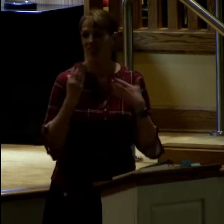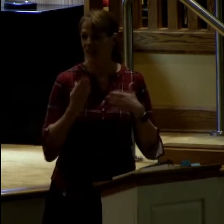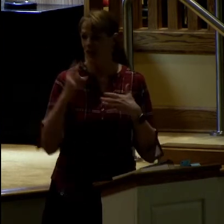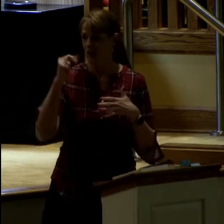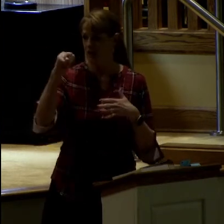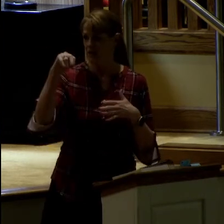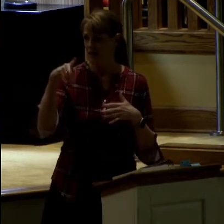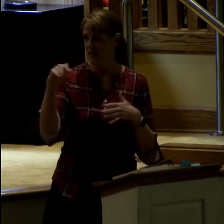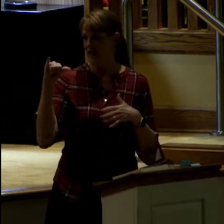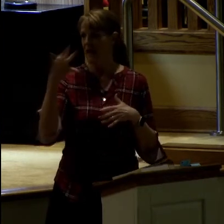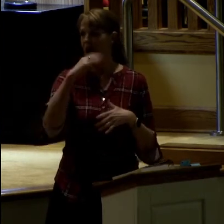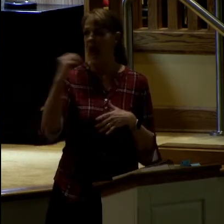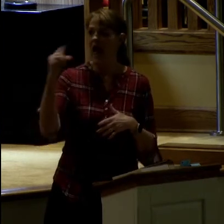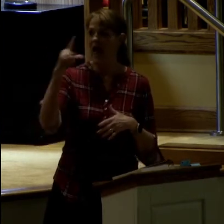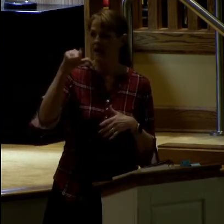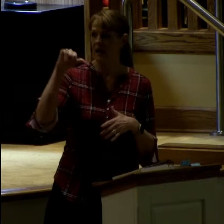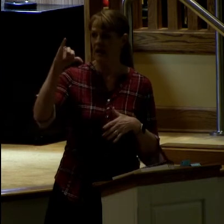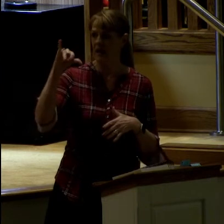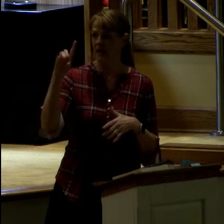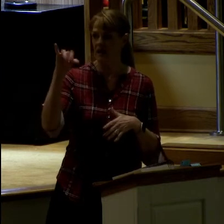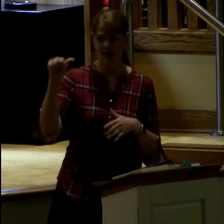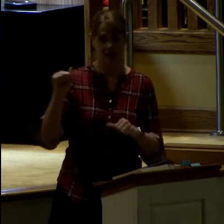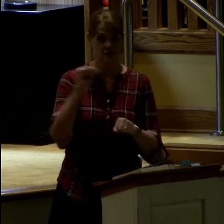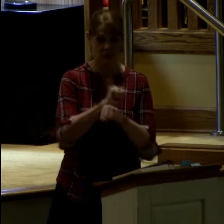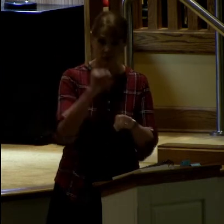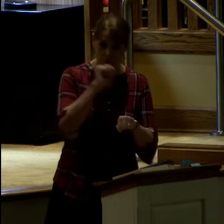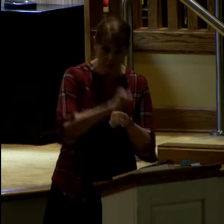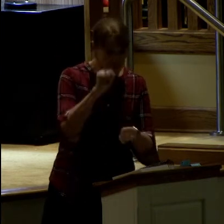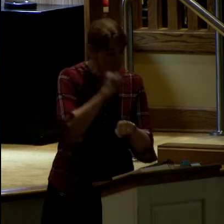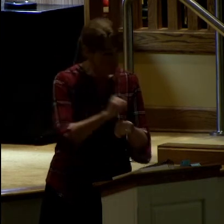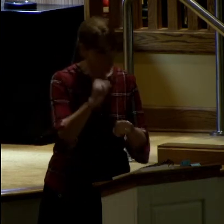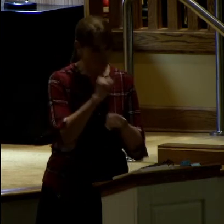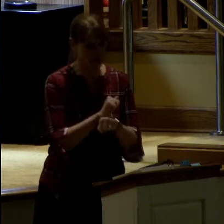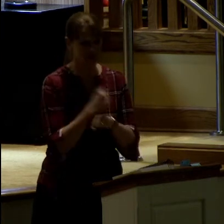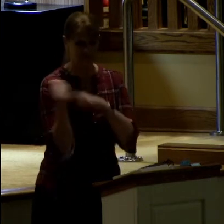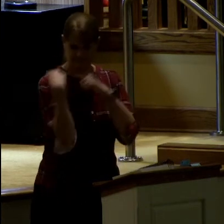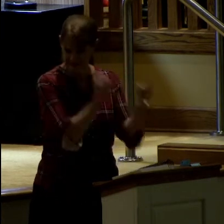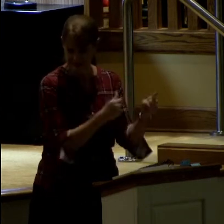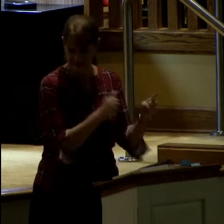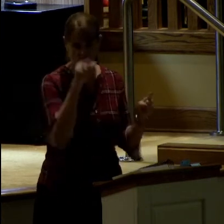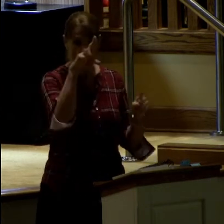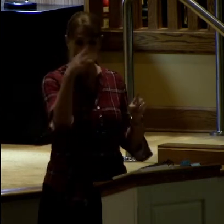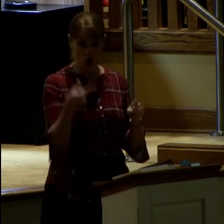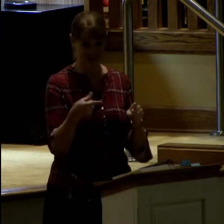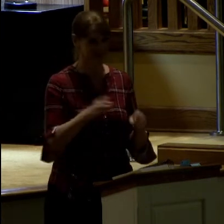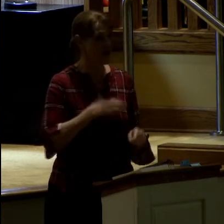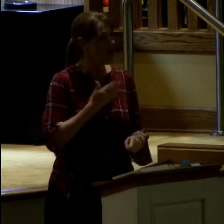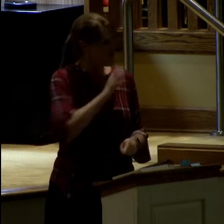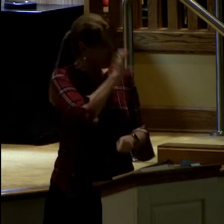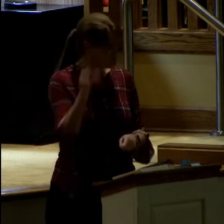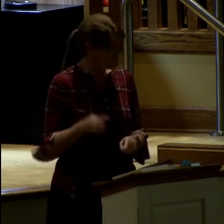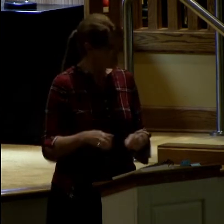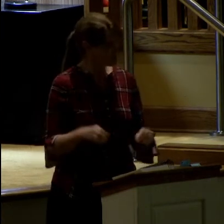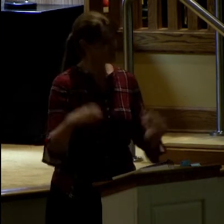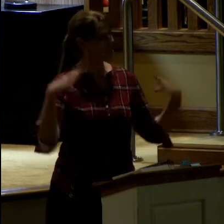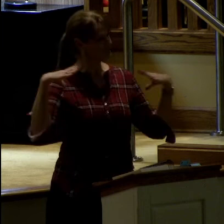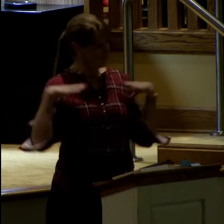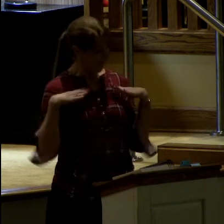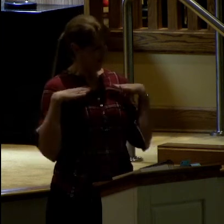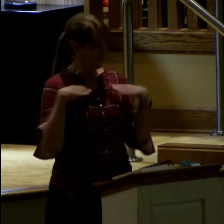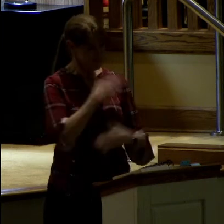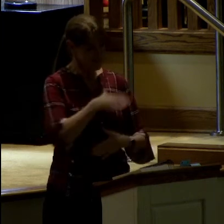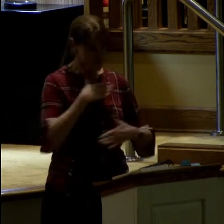working with them since pretty much since August. And Merry Christmas to everybody. Sit back, relax, and enjoy the program. It starts now.